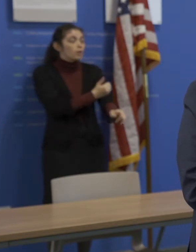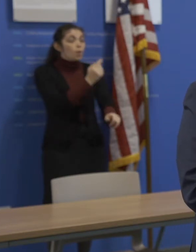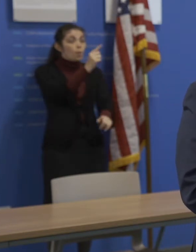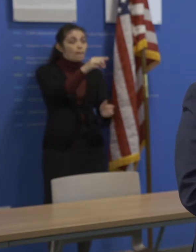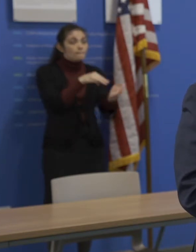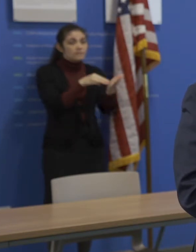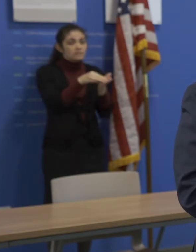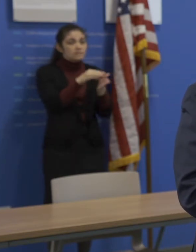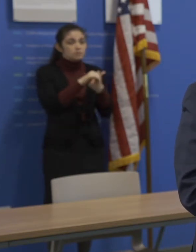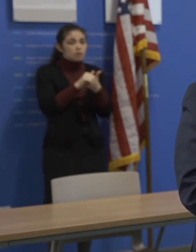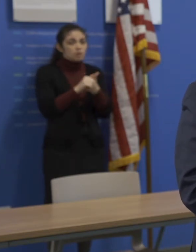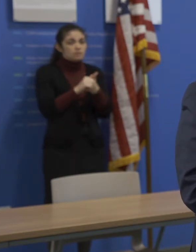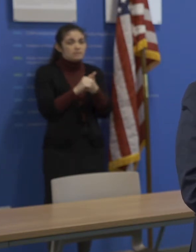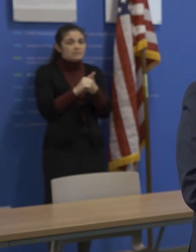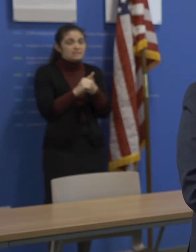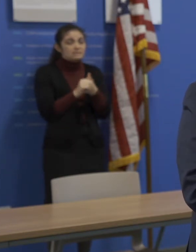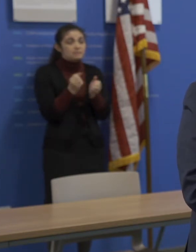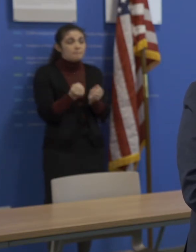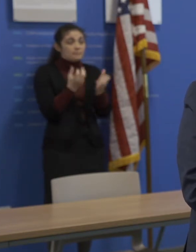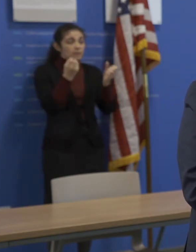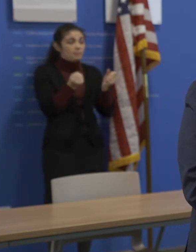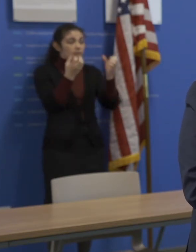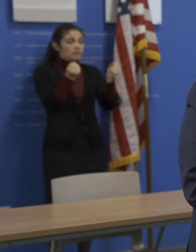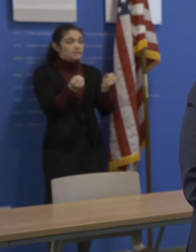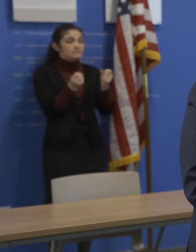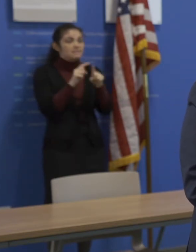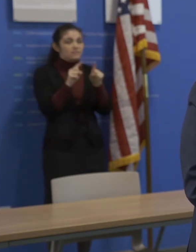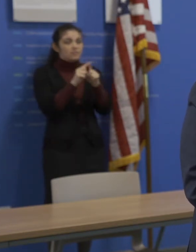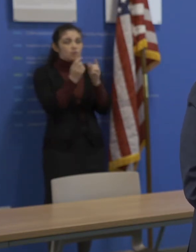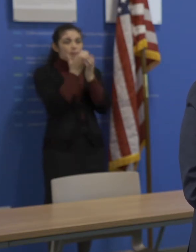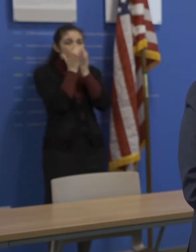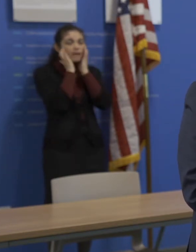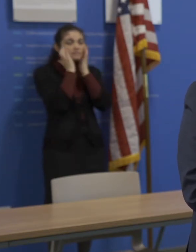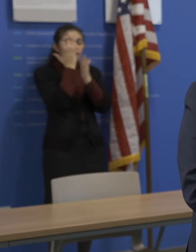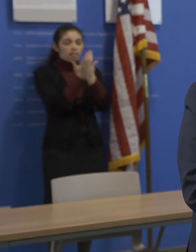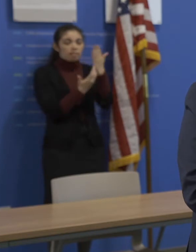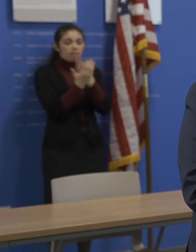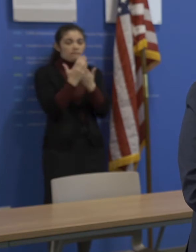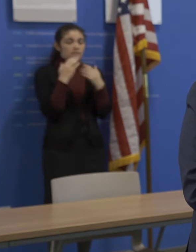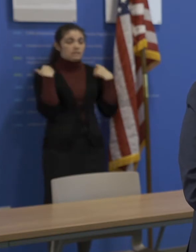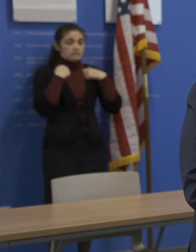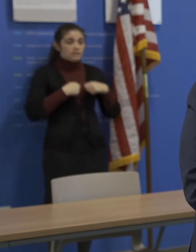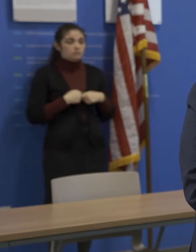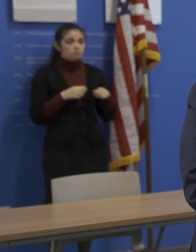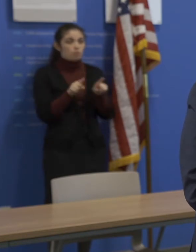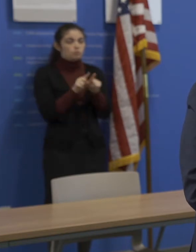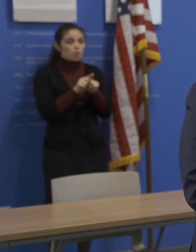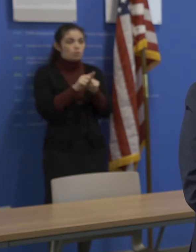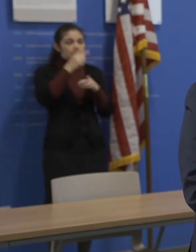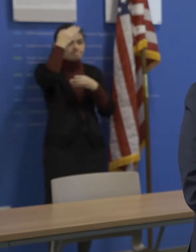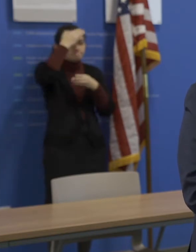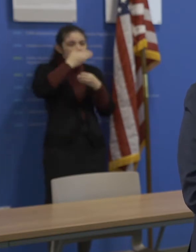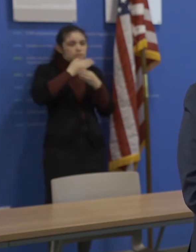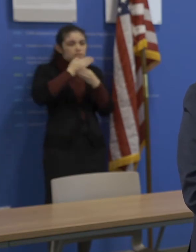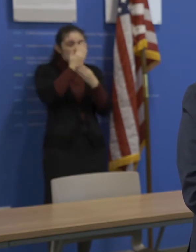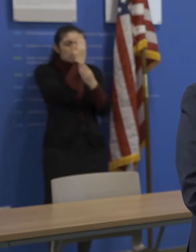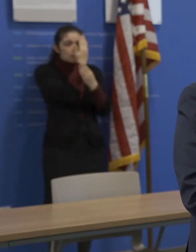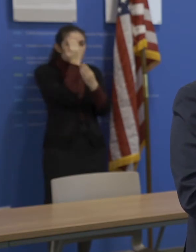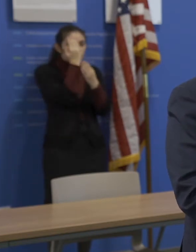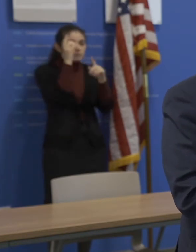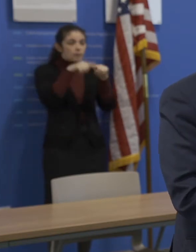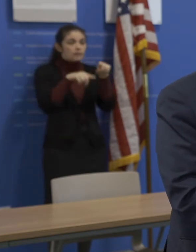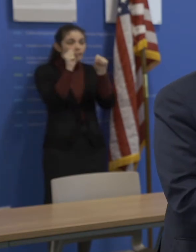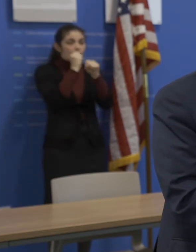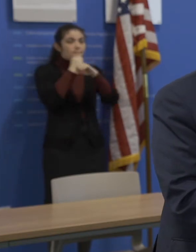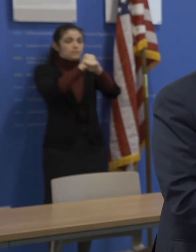million to purchase tens of thousands of masks, gloves, gowns, and face shields. We will spend